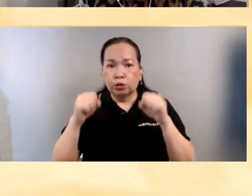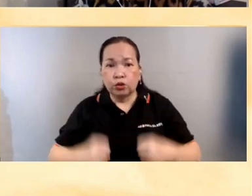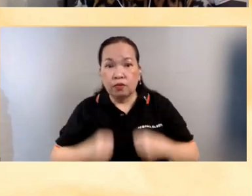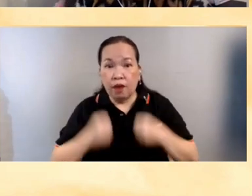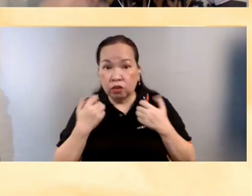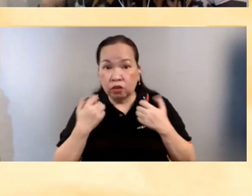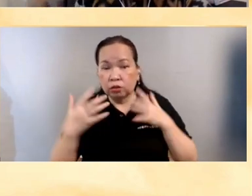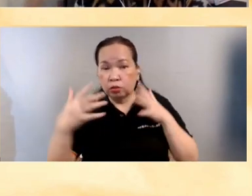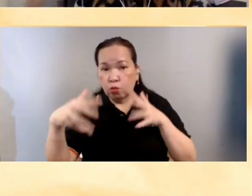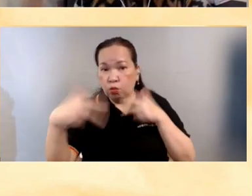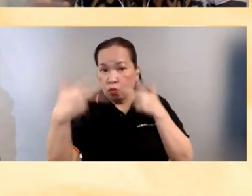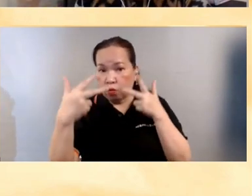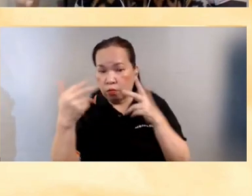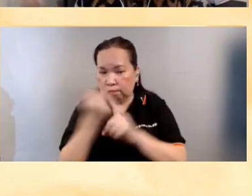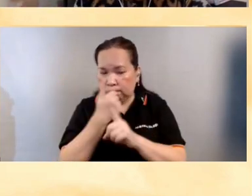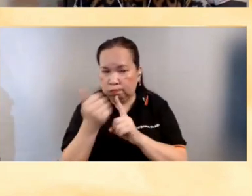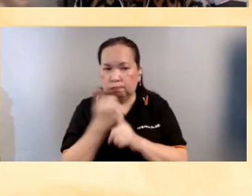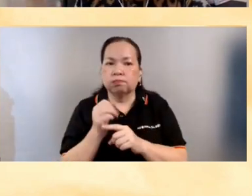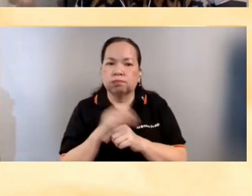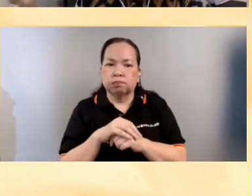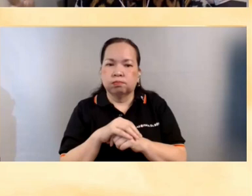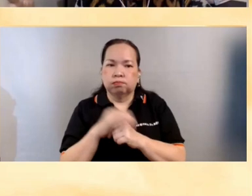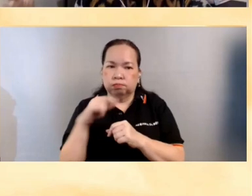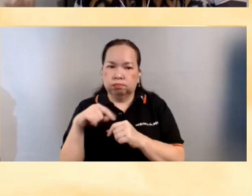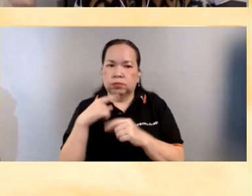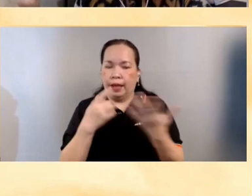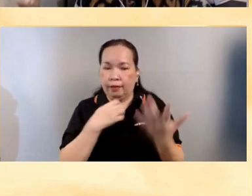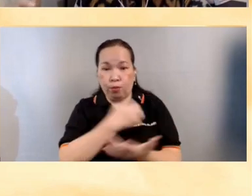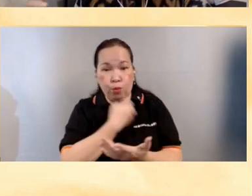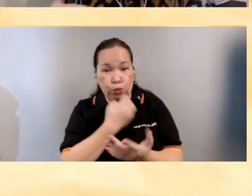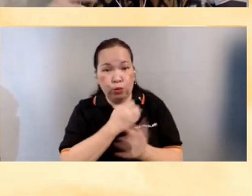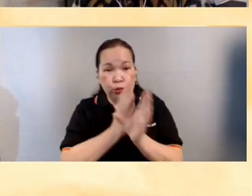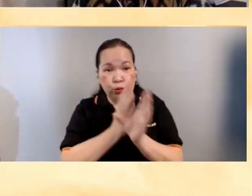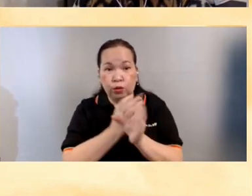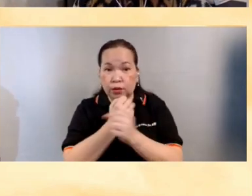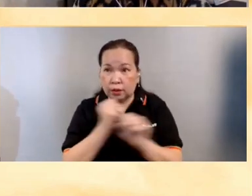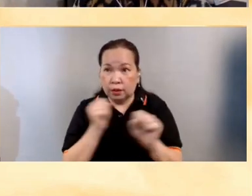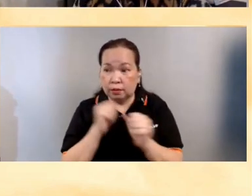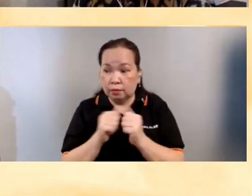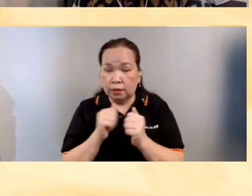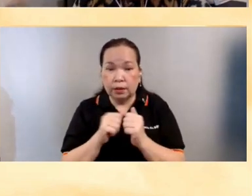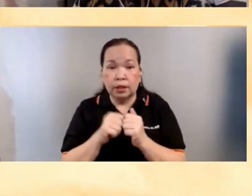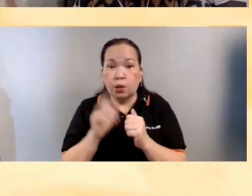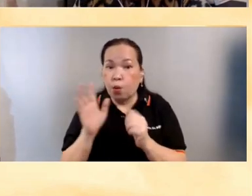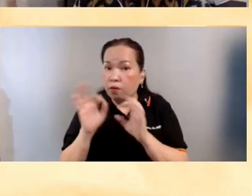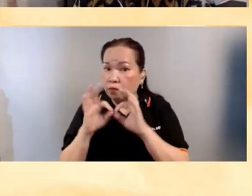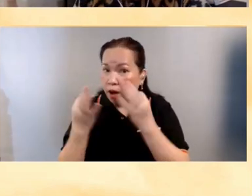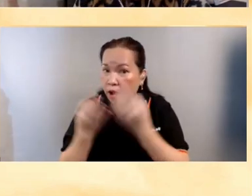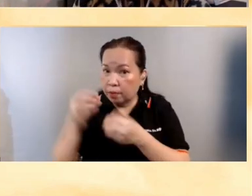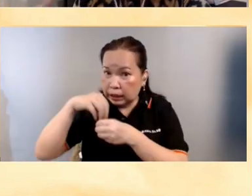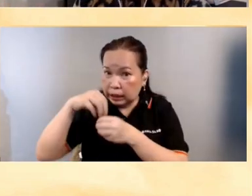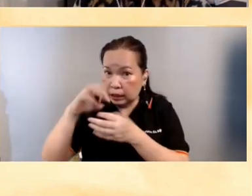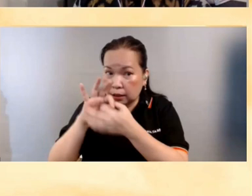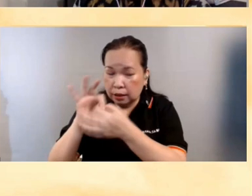And then the emotional and psychological safety as well, looking into the family relationships, peer